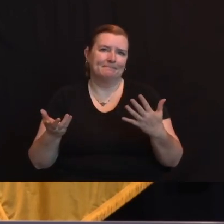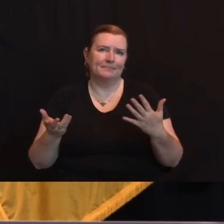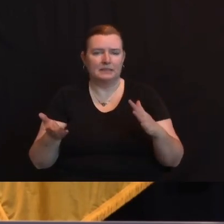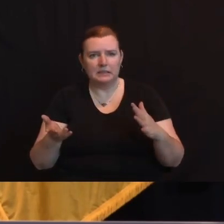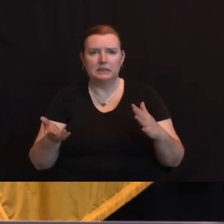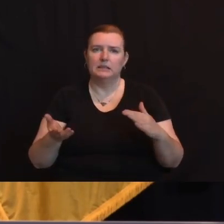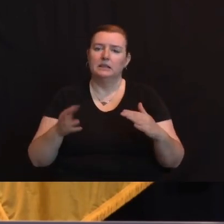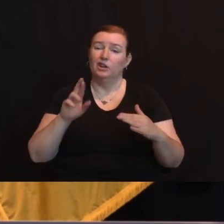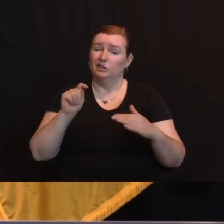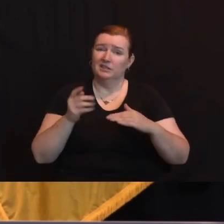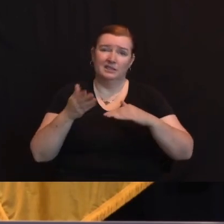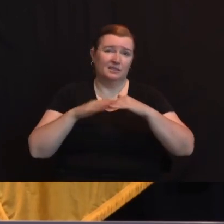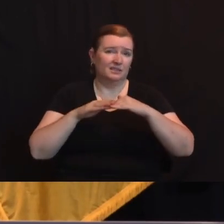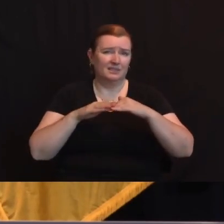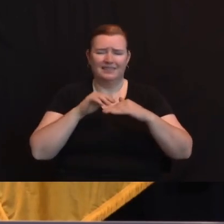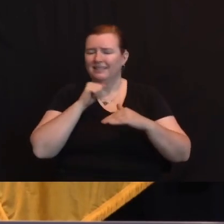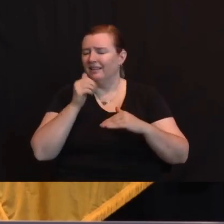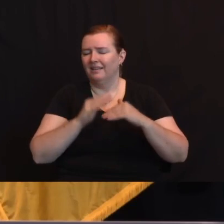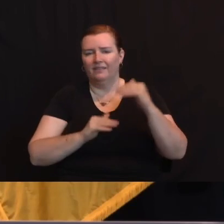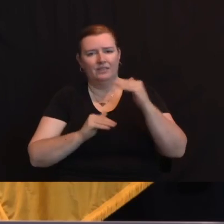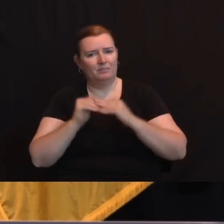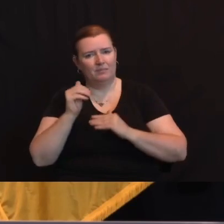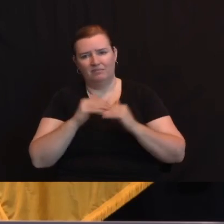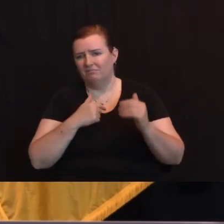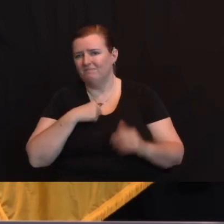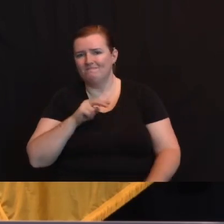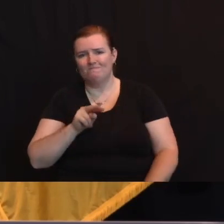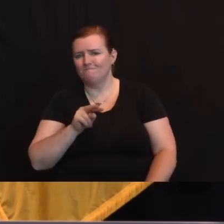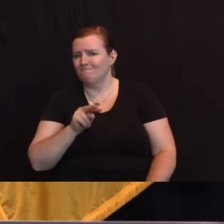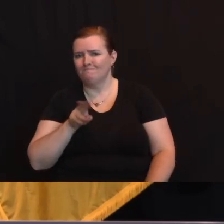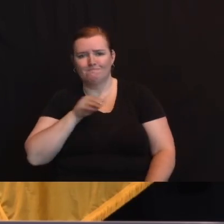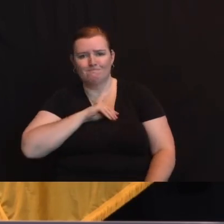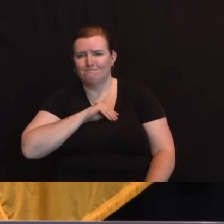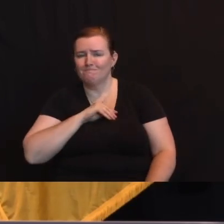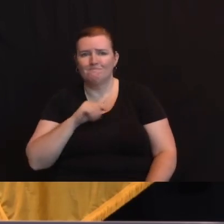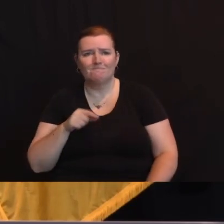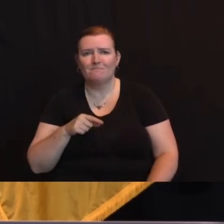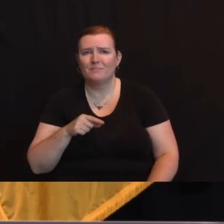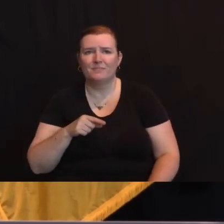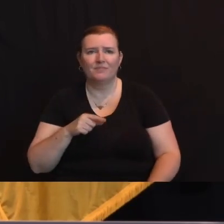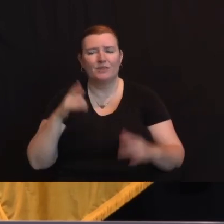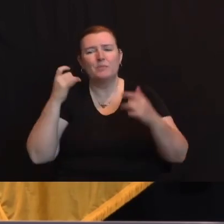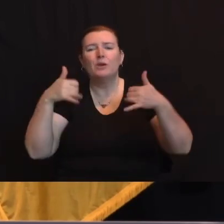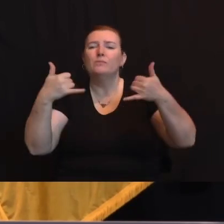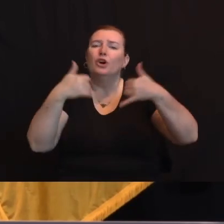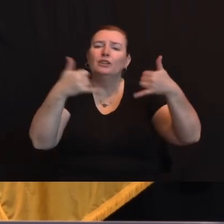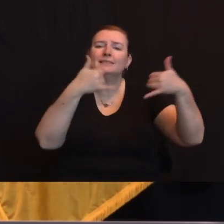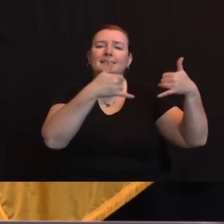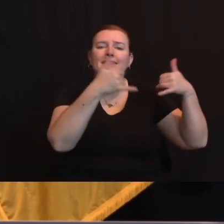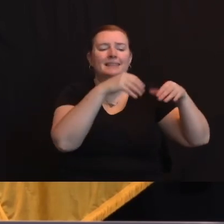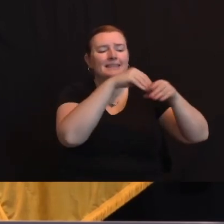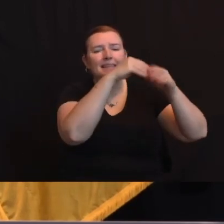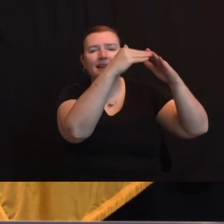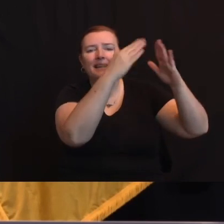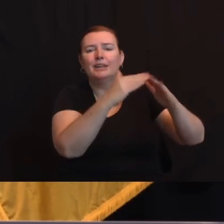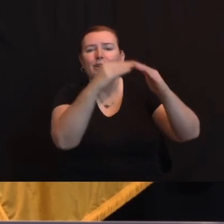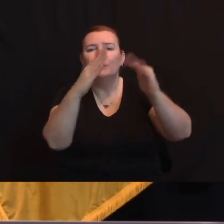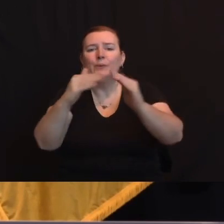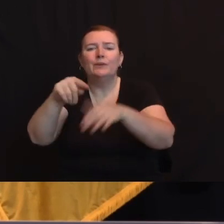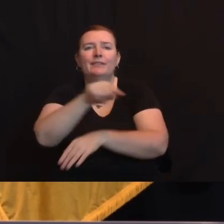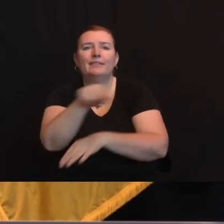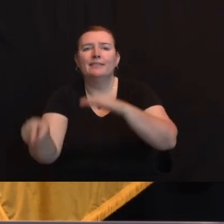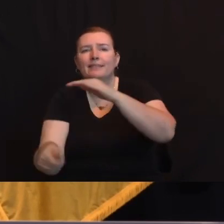than we had hoped, and that's somewhat due to the activity we've described, indoor parties. It's also somewhat due to hotspots around